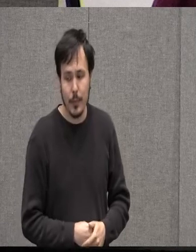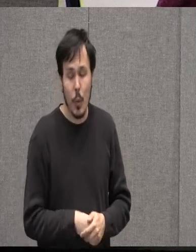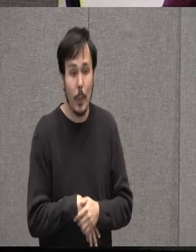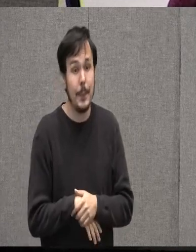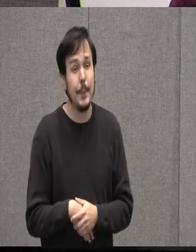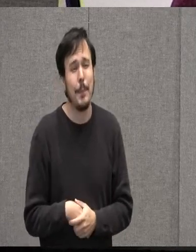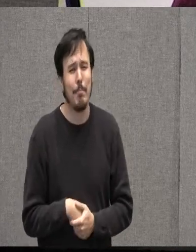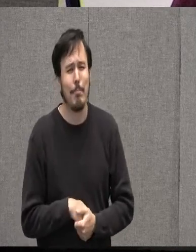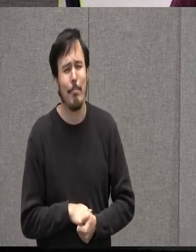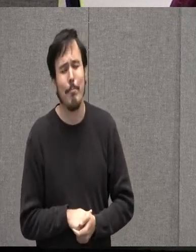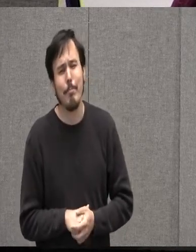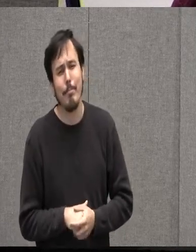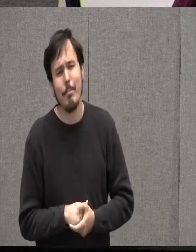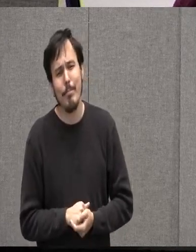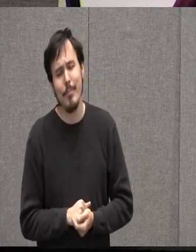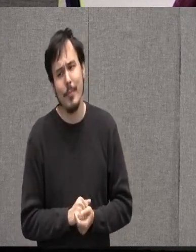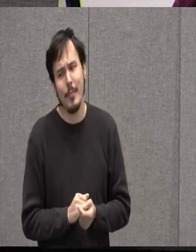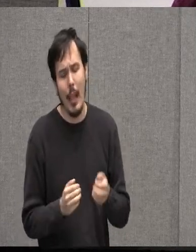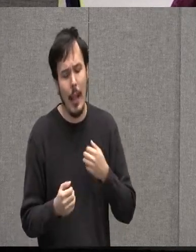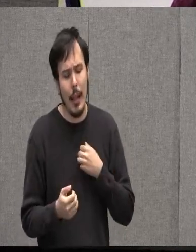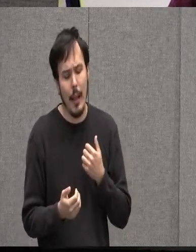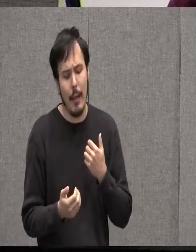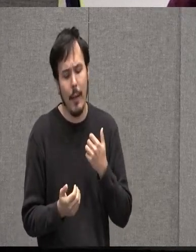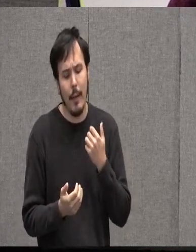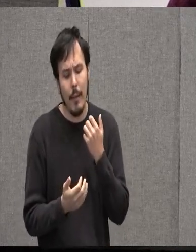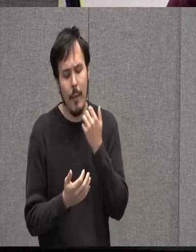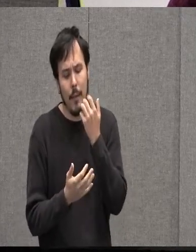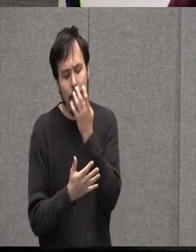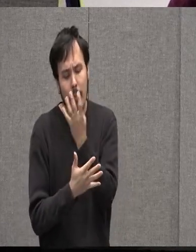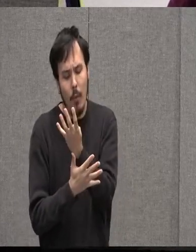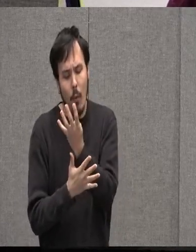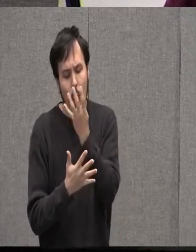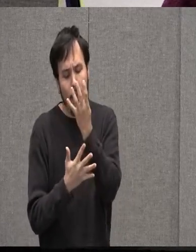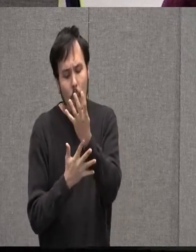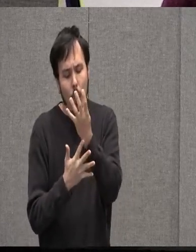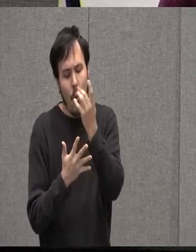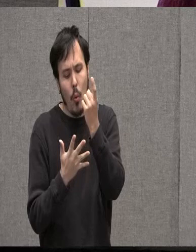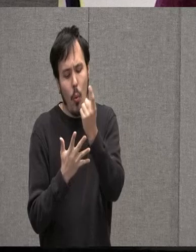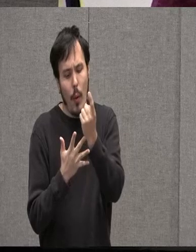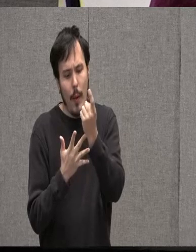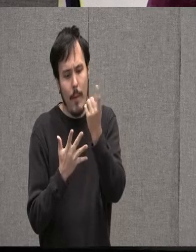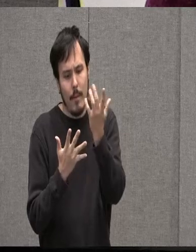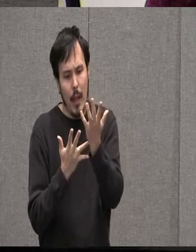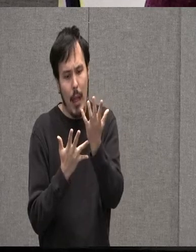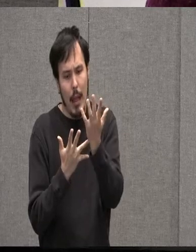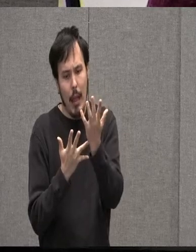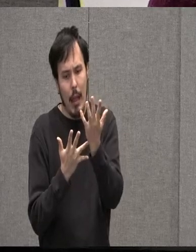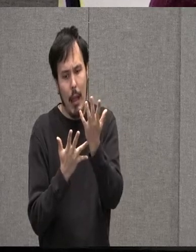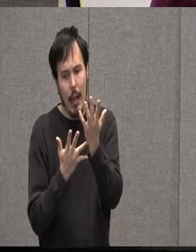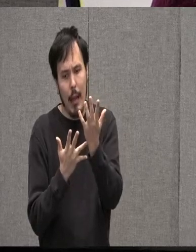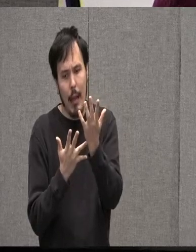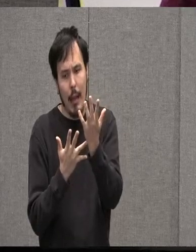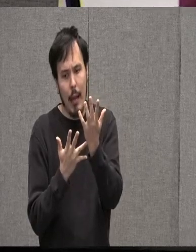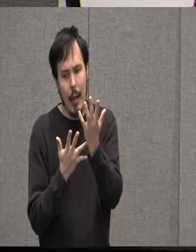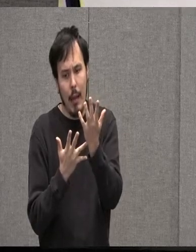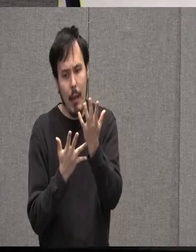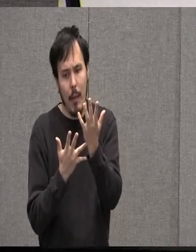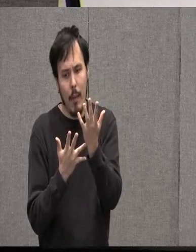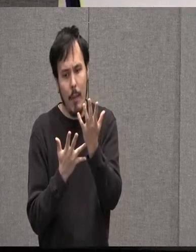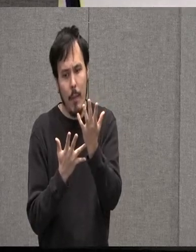of this, I'd be better off. I got another 1, and I have 2 dice left. So now I